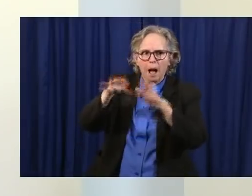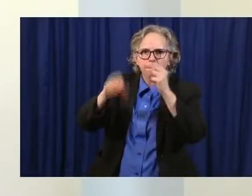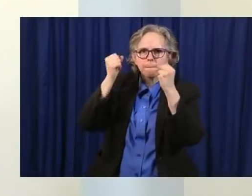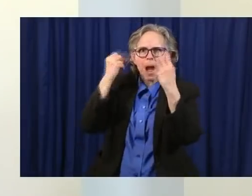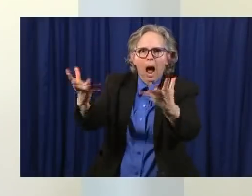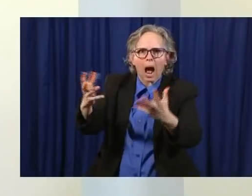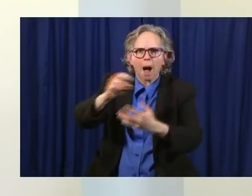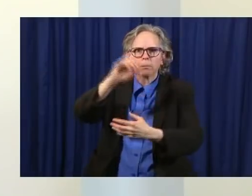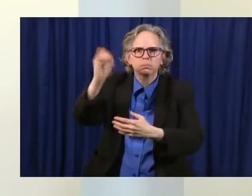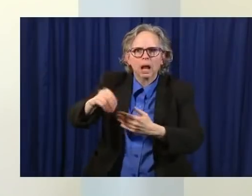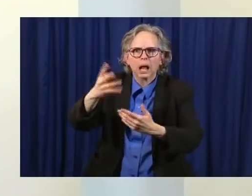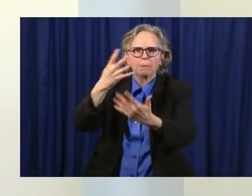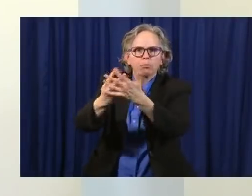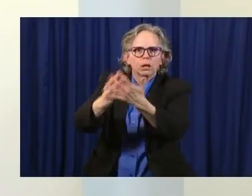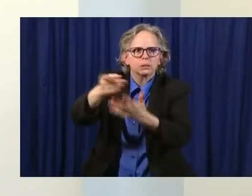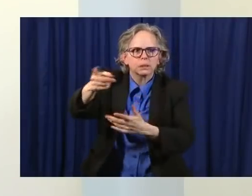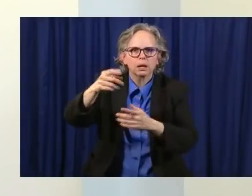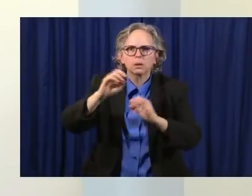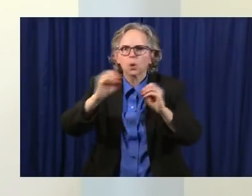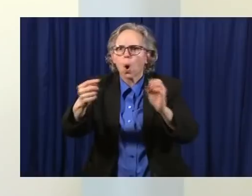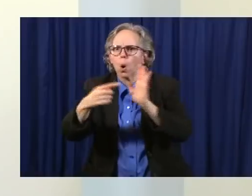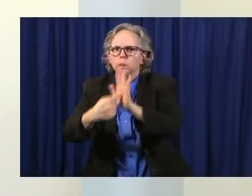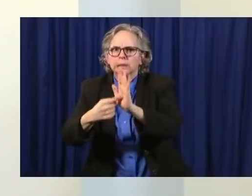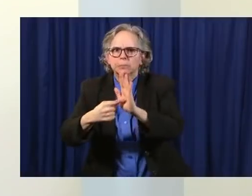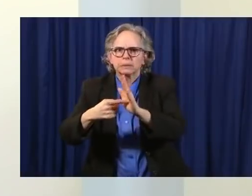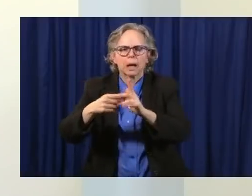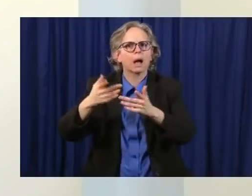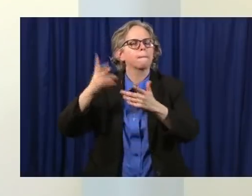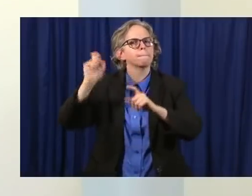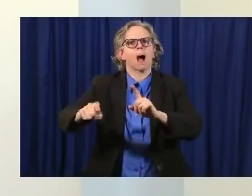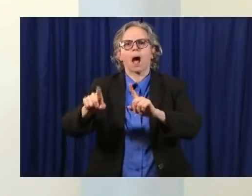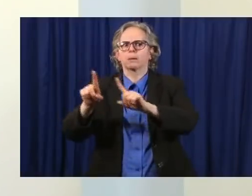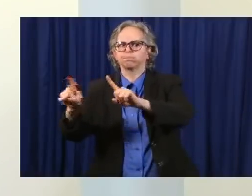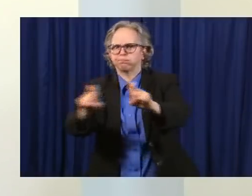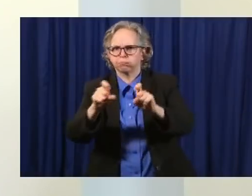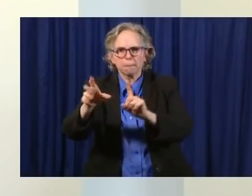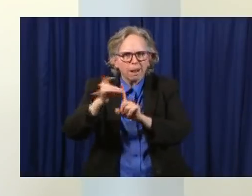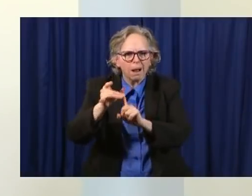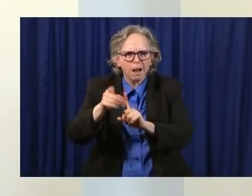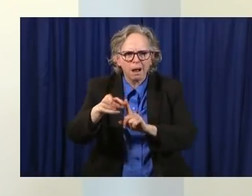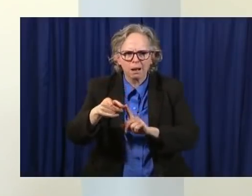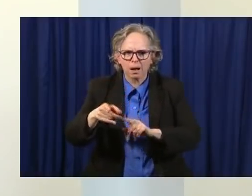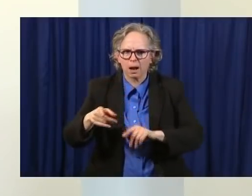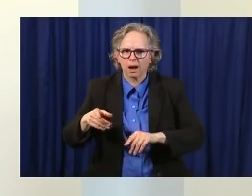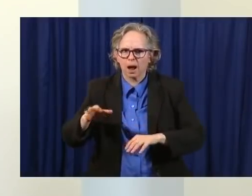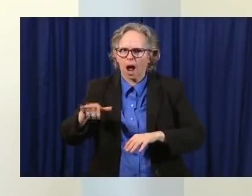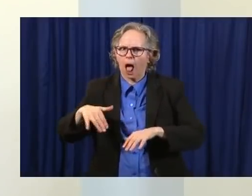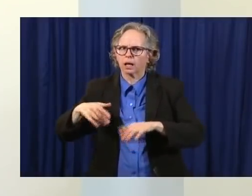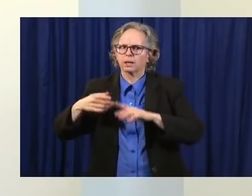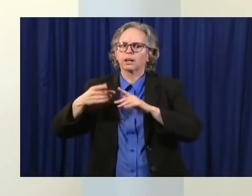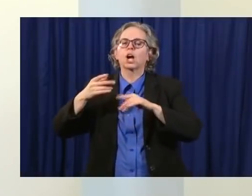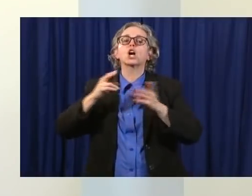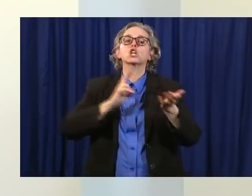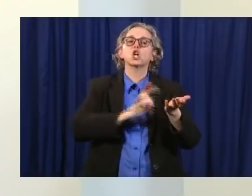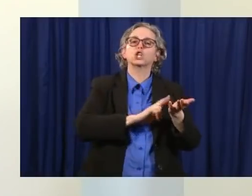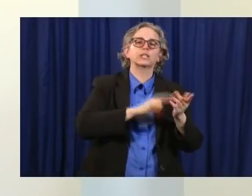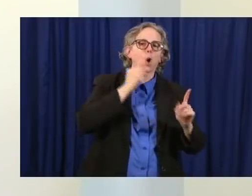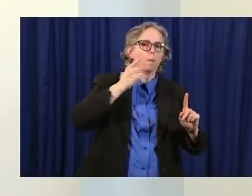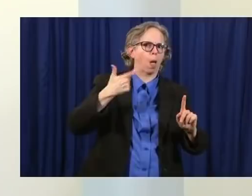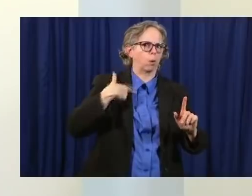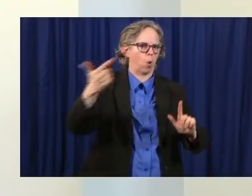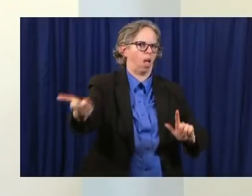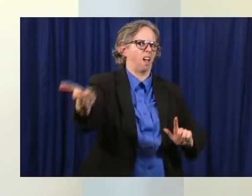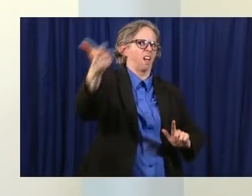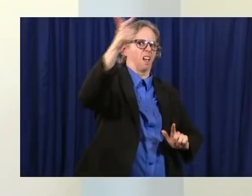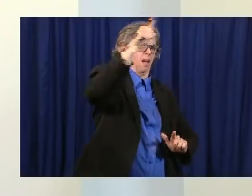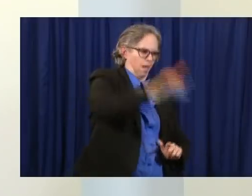whole prison or a whole nursing home yet. But even in the nursing homes where we've tested quite a bit, the asymptomatic is huge. So